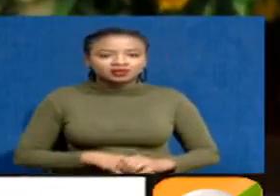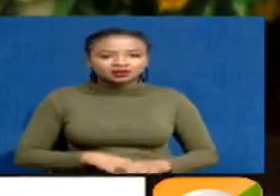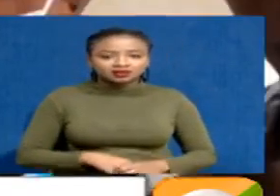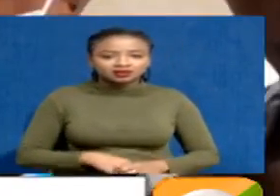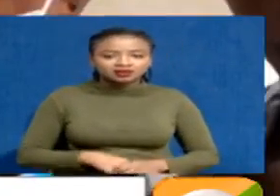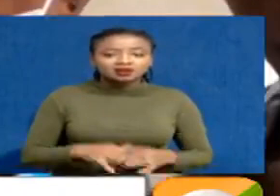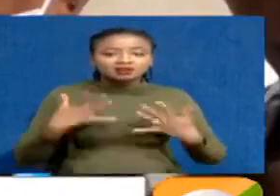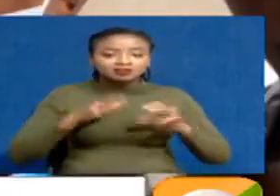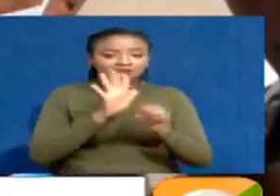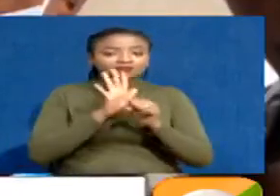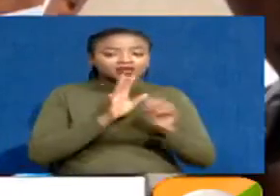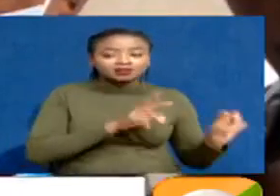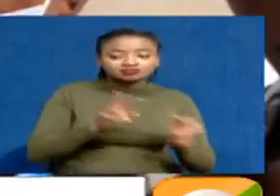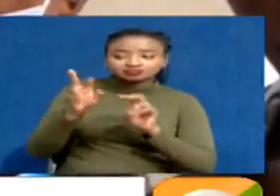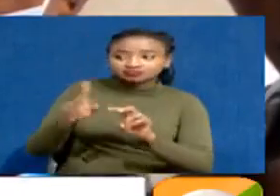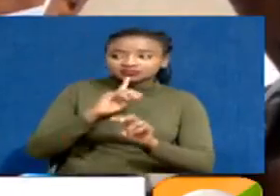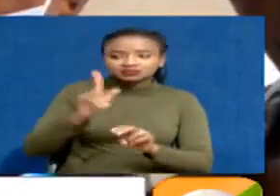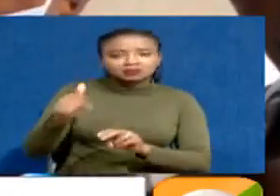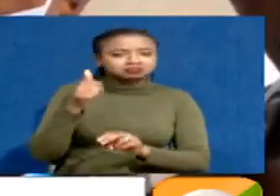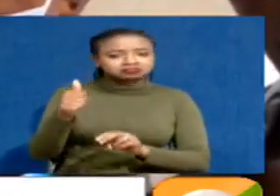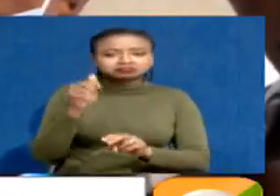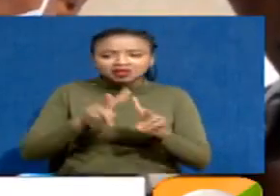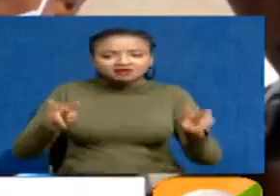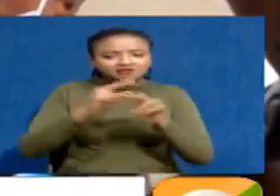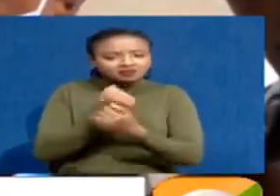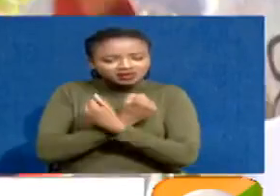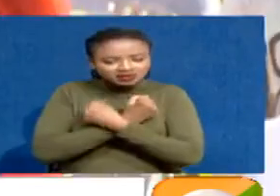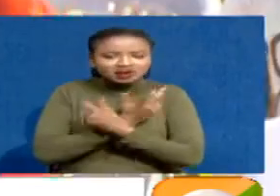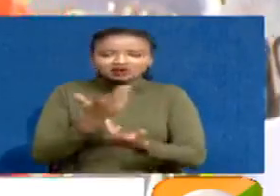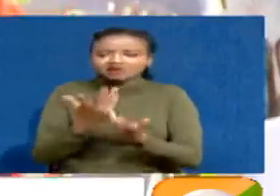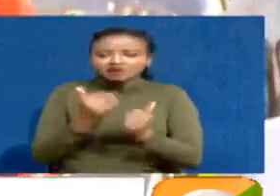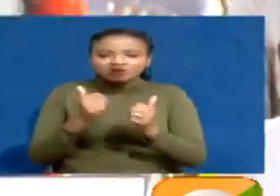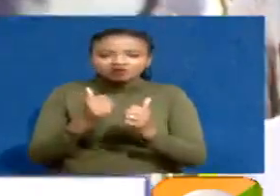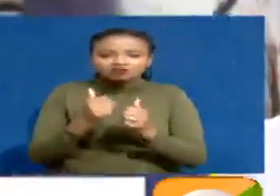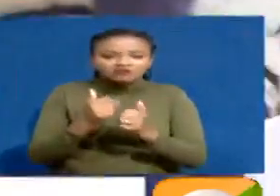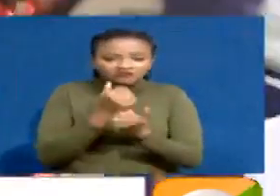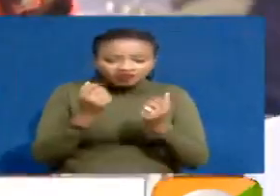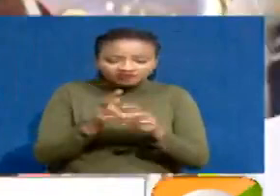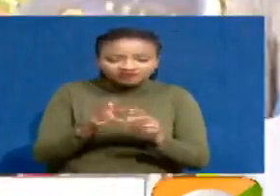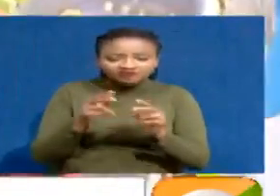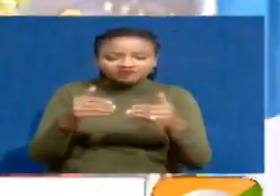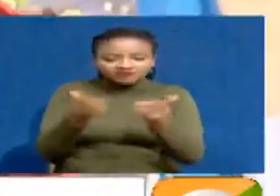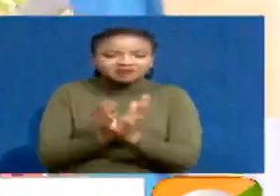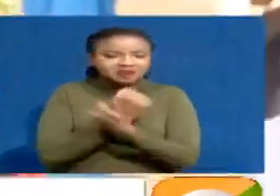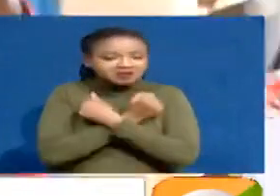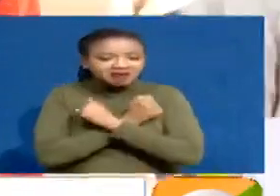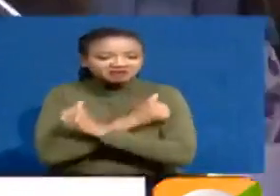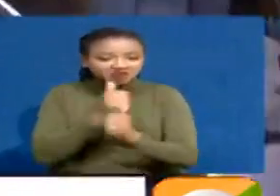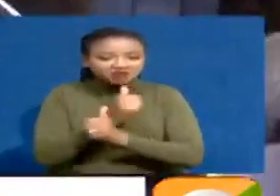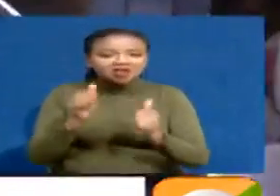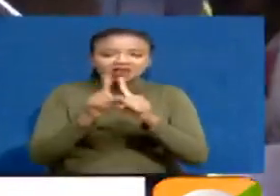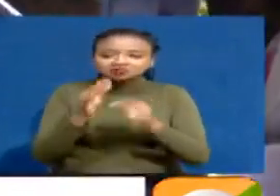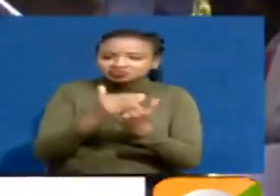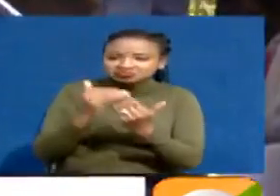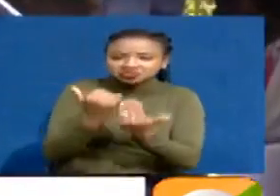Bernard was eulogized for his strong family values, with his commitment to education and friendship with his children described as